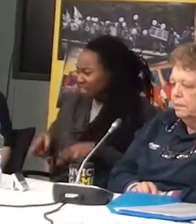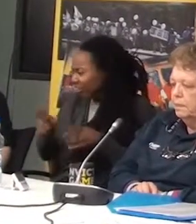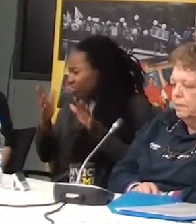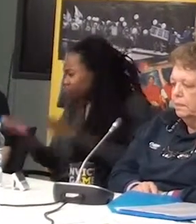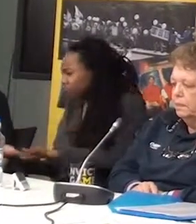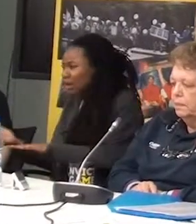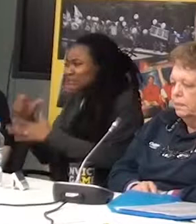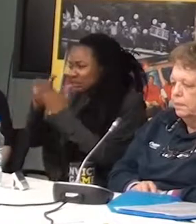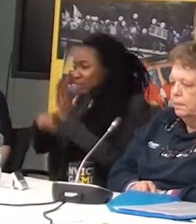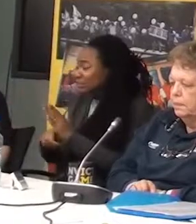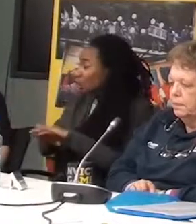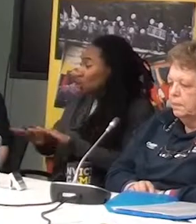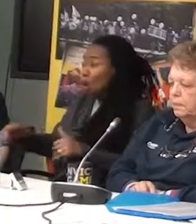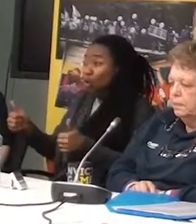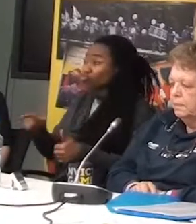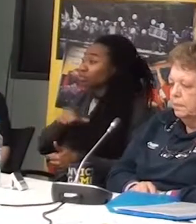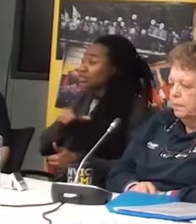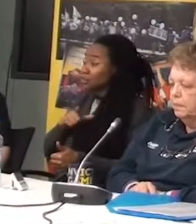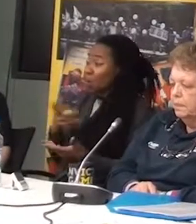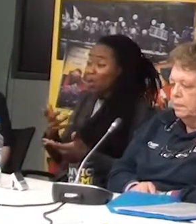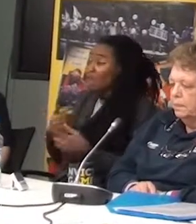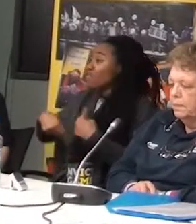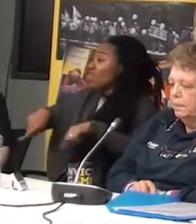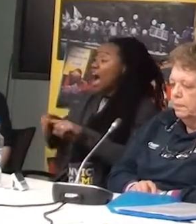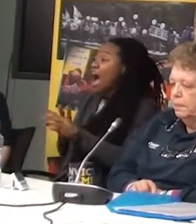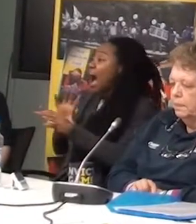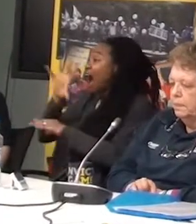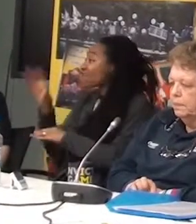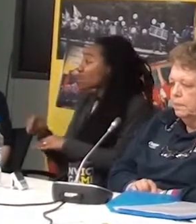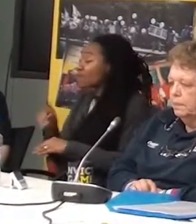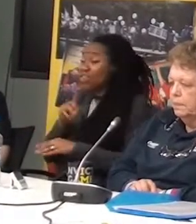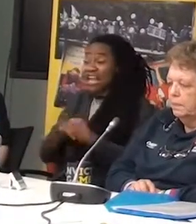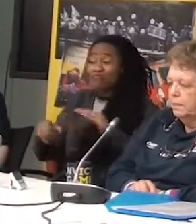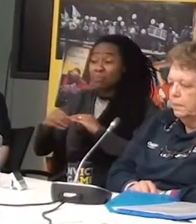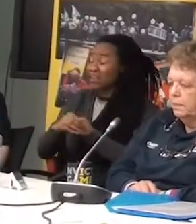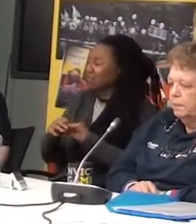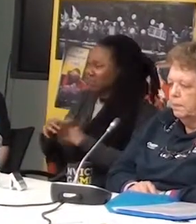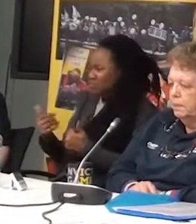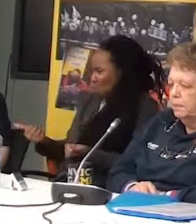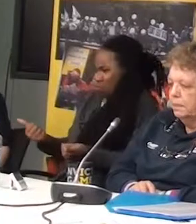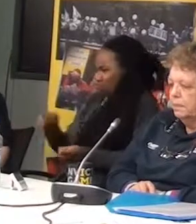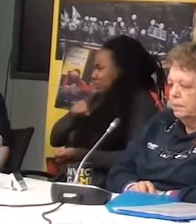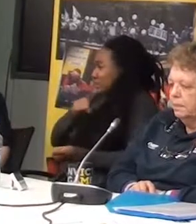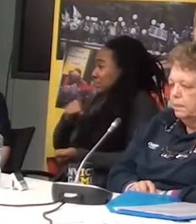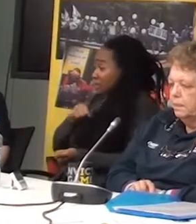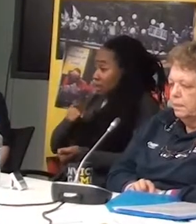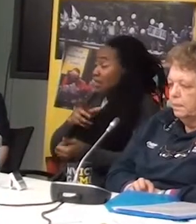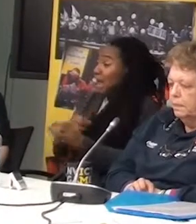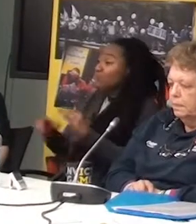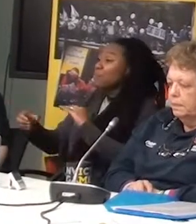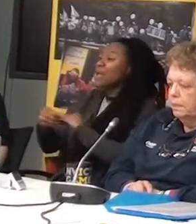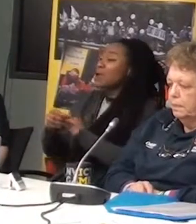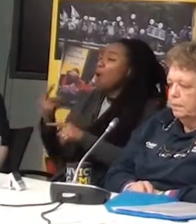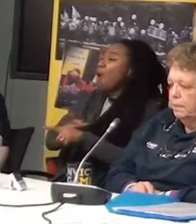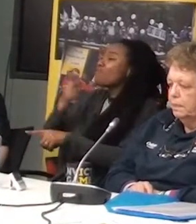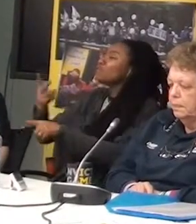really good reason, for the Africans at least, and the Caribbean. In terms of the Caribbean, many times we are